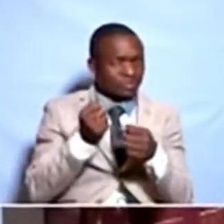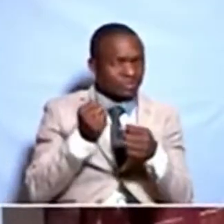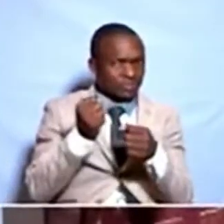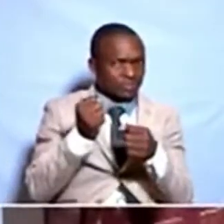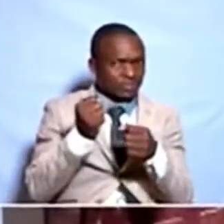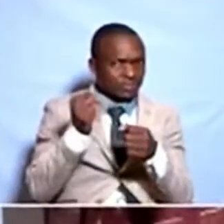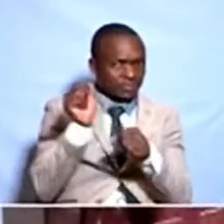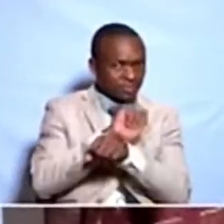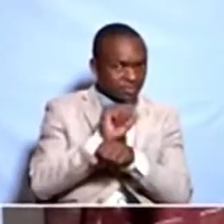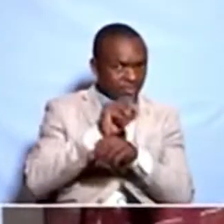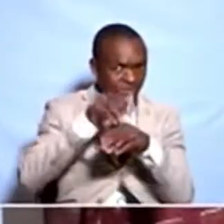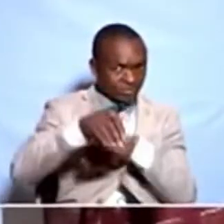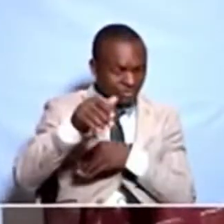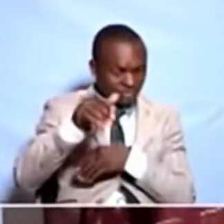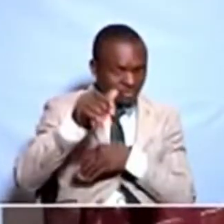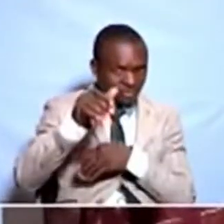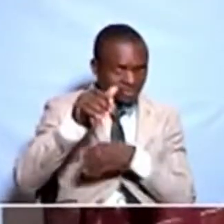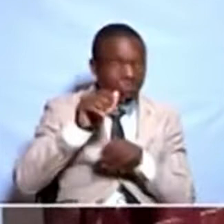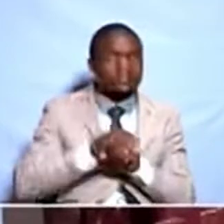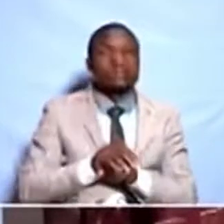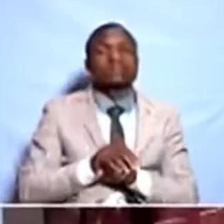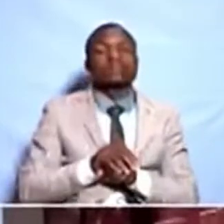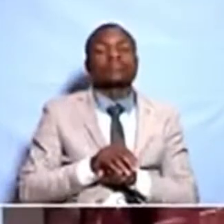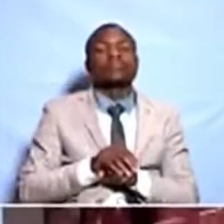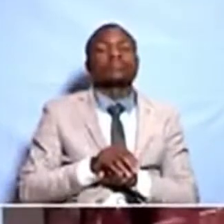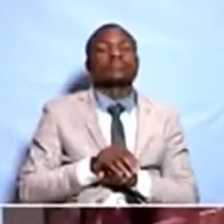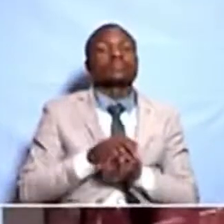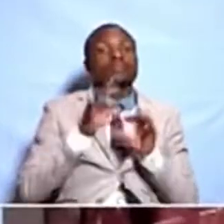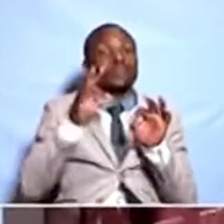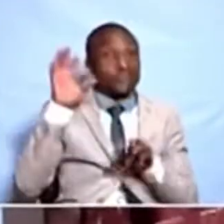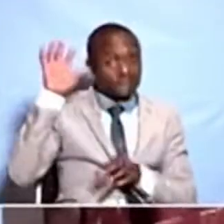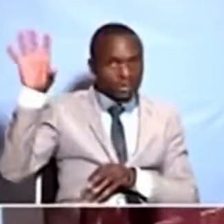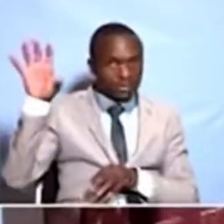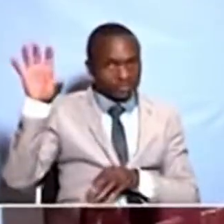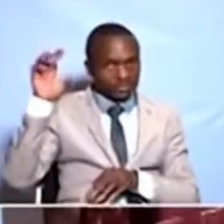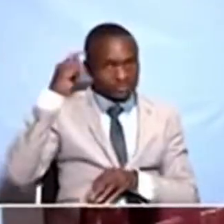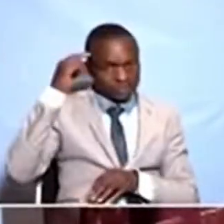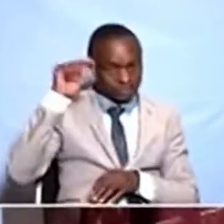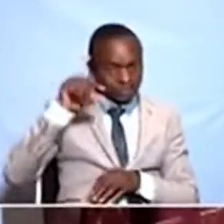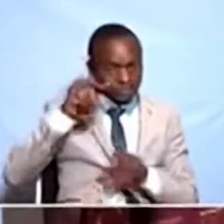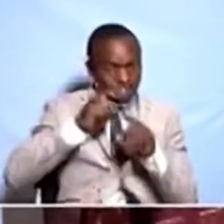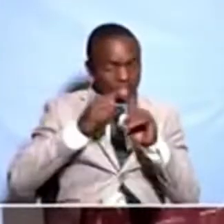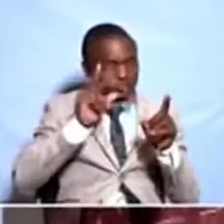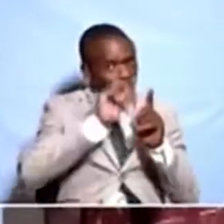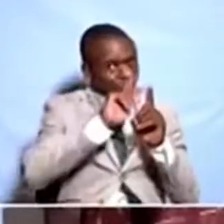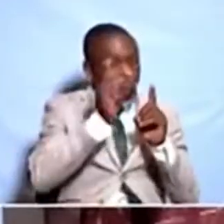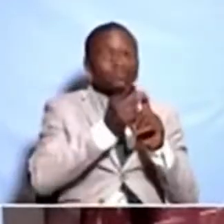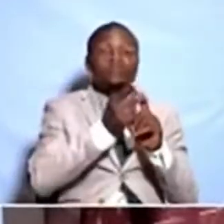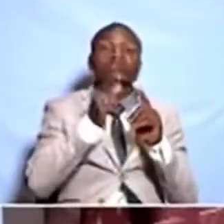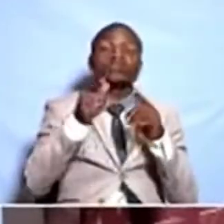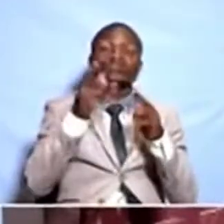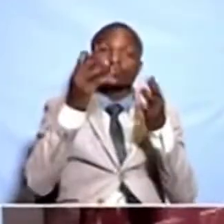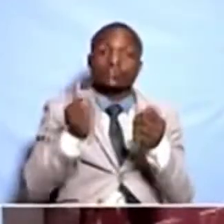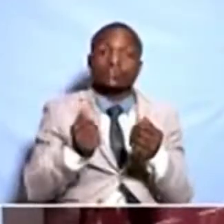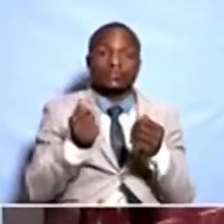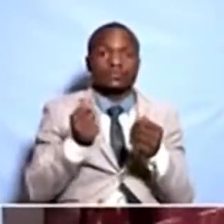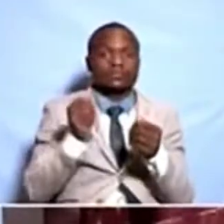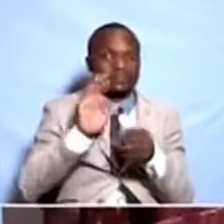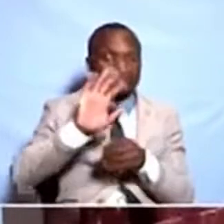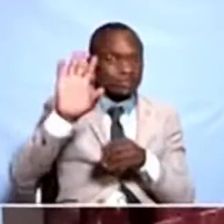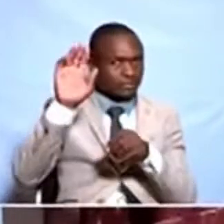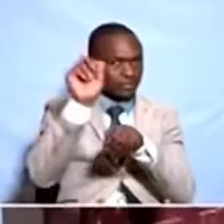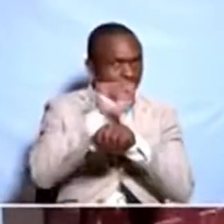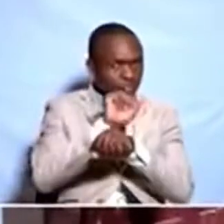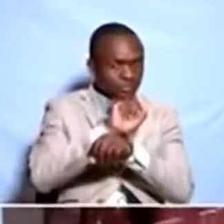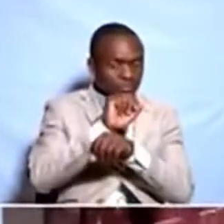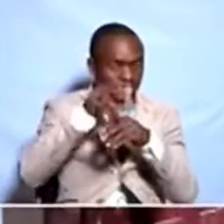registered using, or actually I shouldn't say provincial headquarters, but a district. Like say you want a motor vehicle to be registered